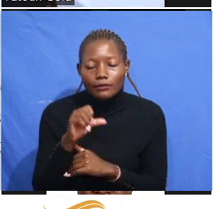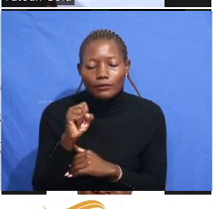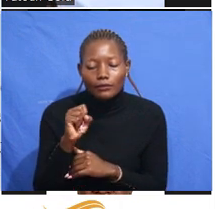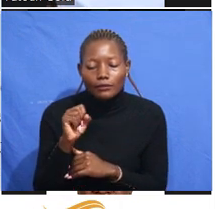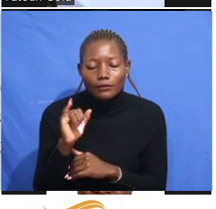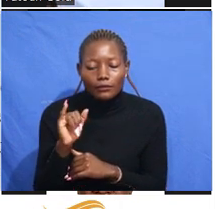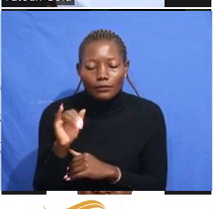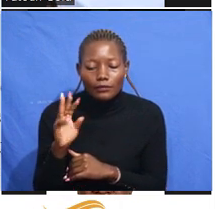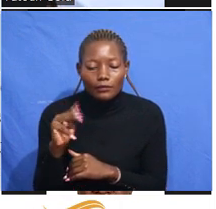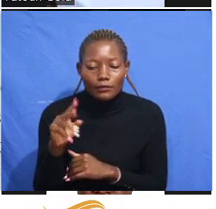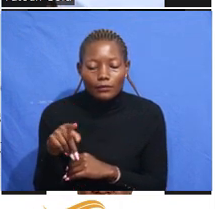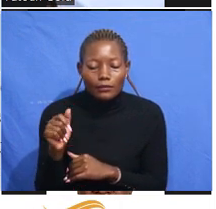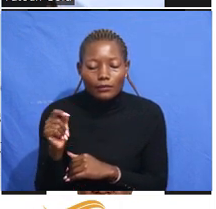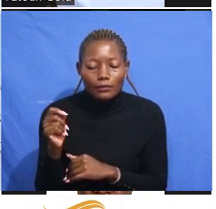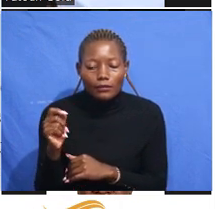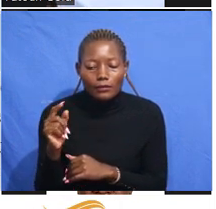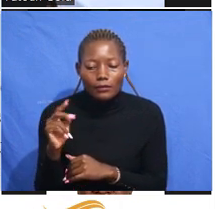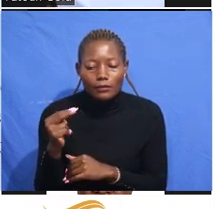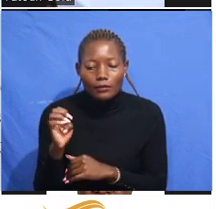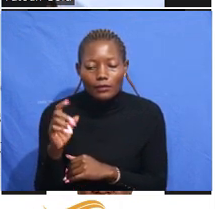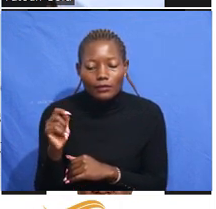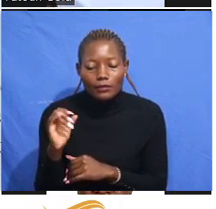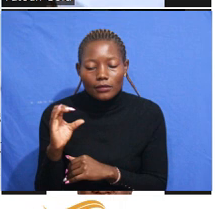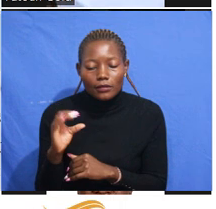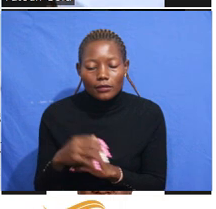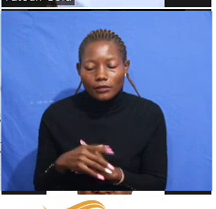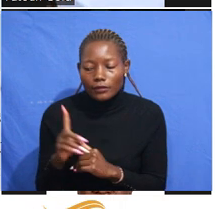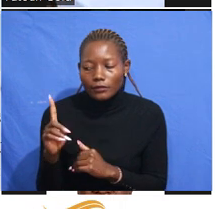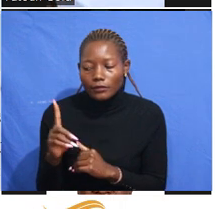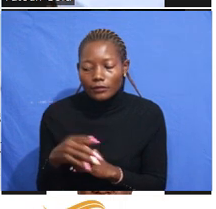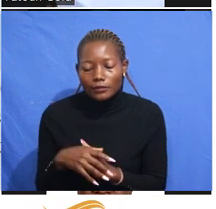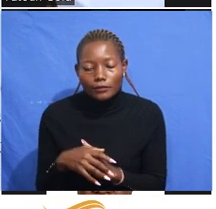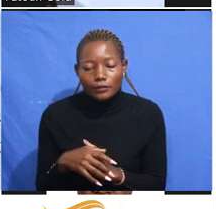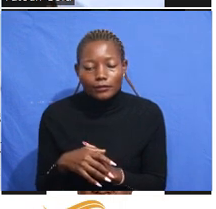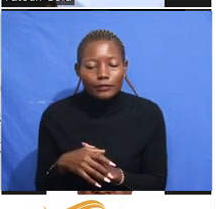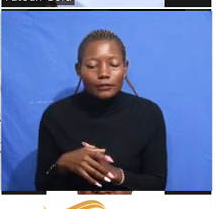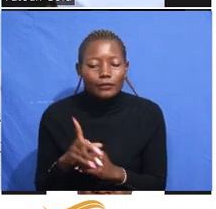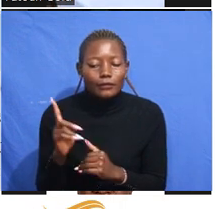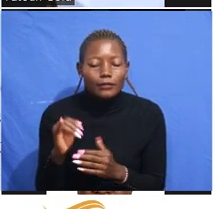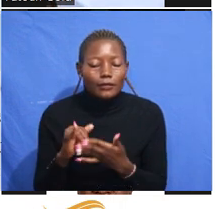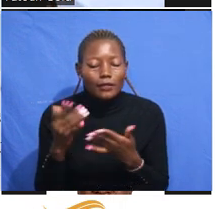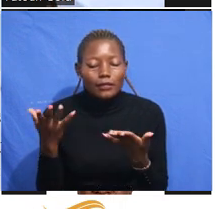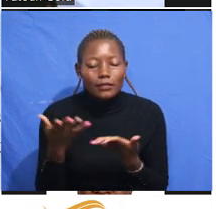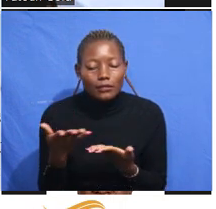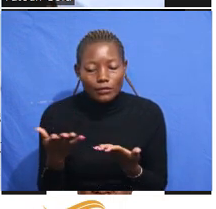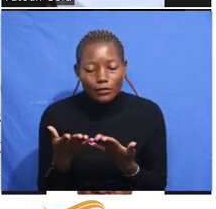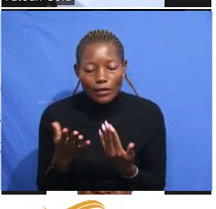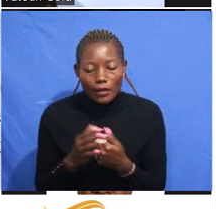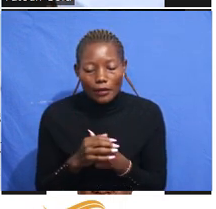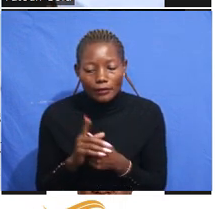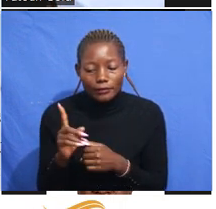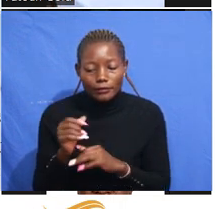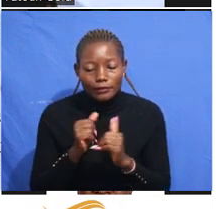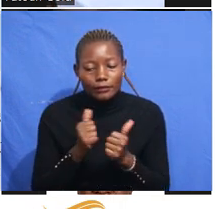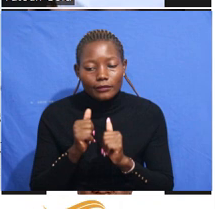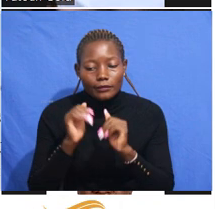have highlighted there the second part there because to me, this is where the relevance of sports